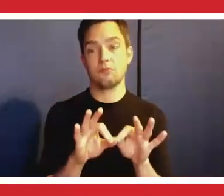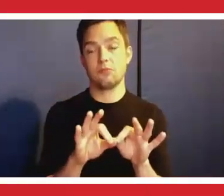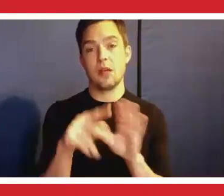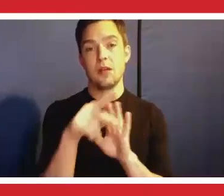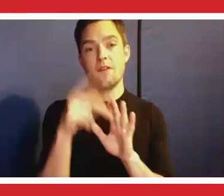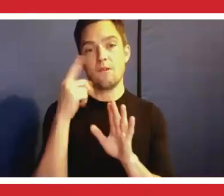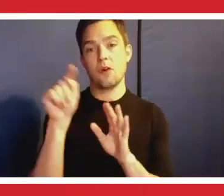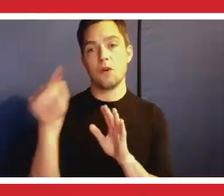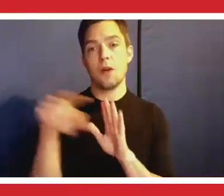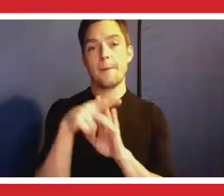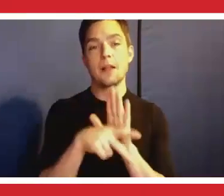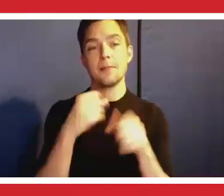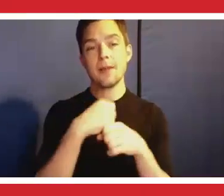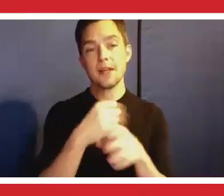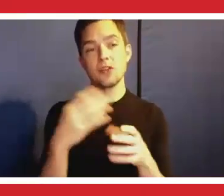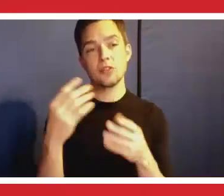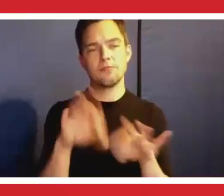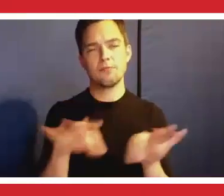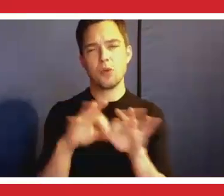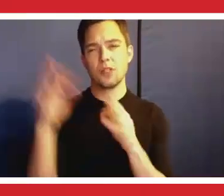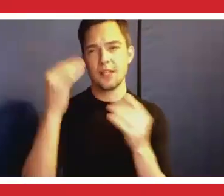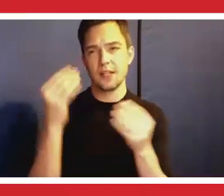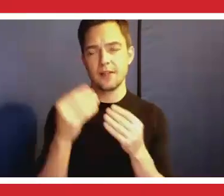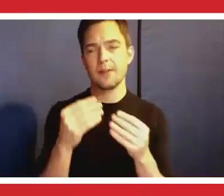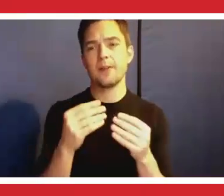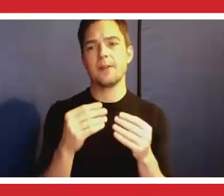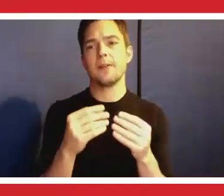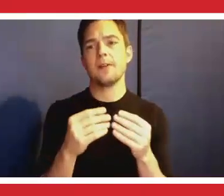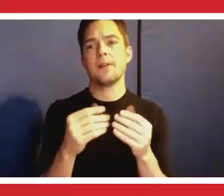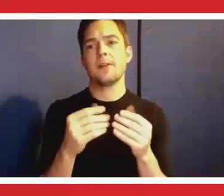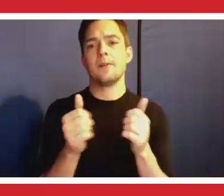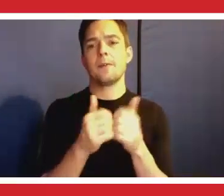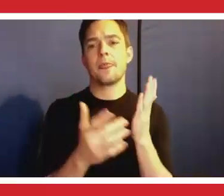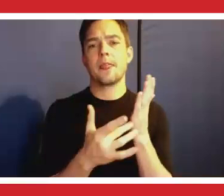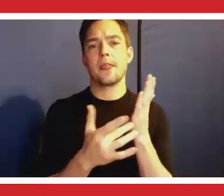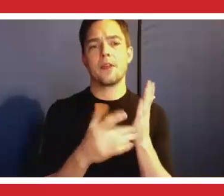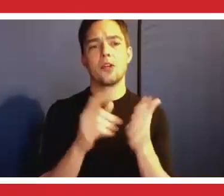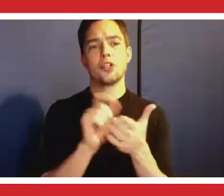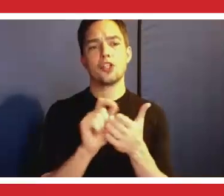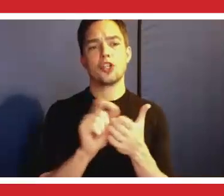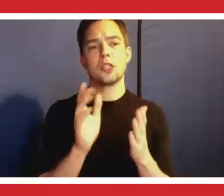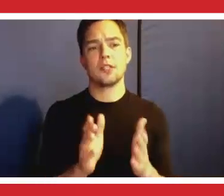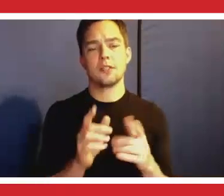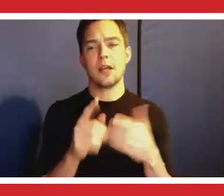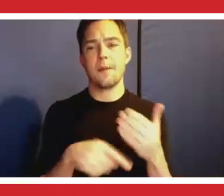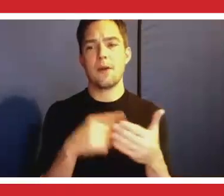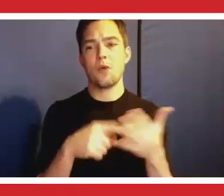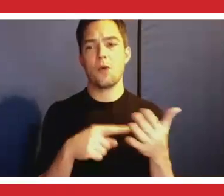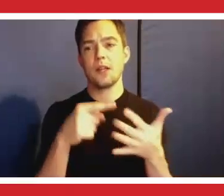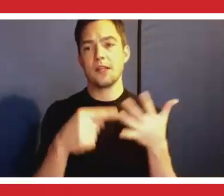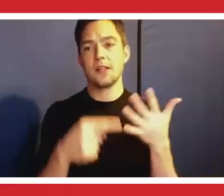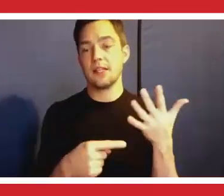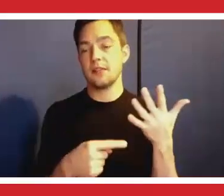policymakers to think jointly with technologists about what both opportunities and risks